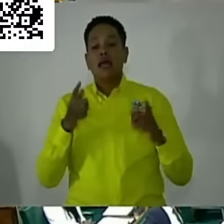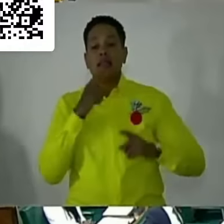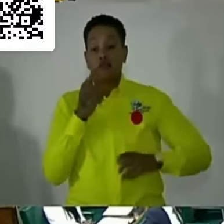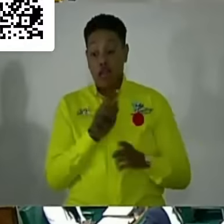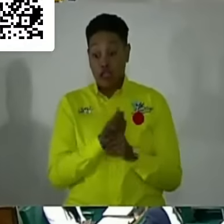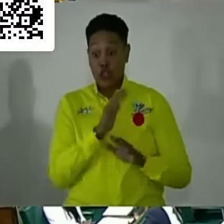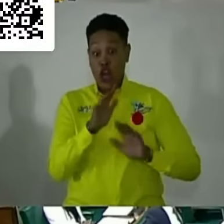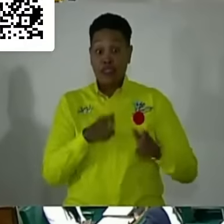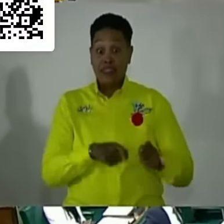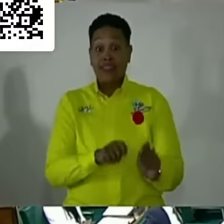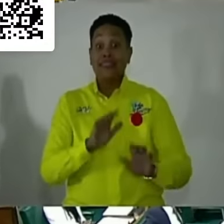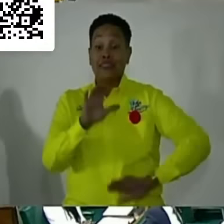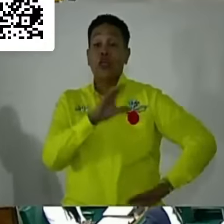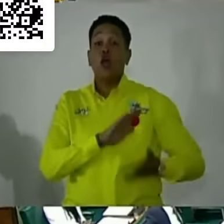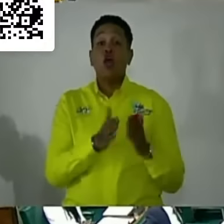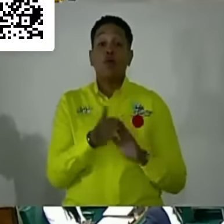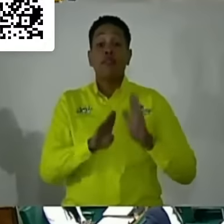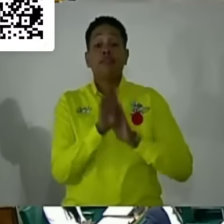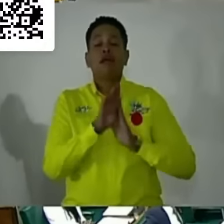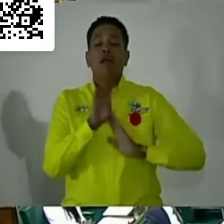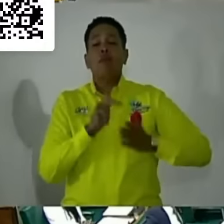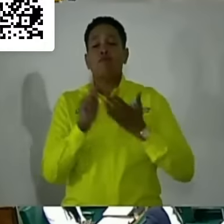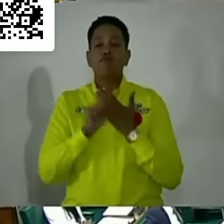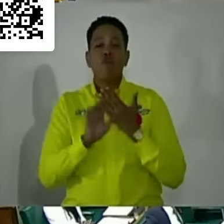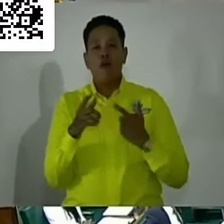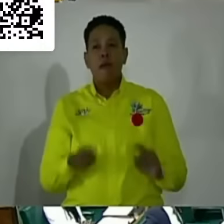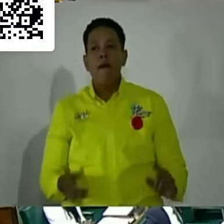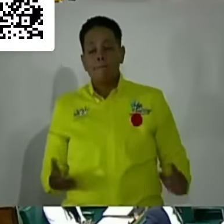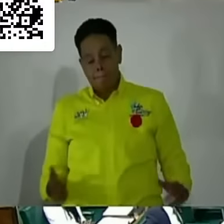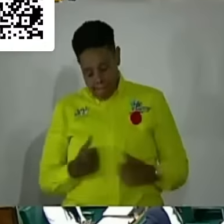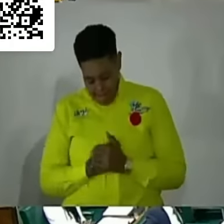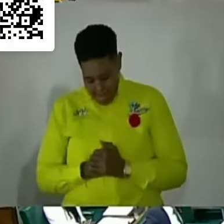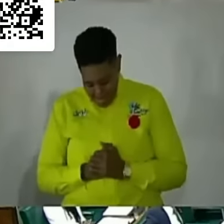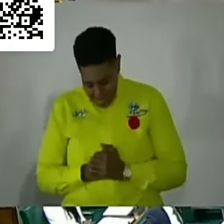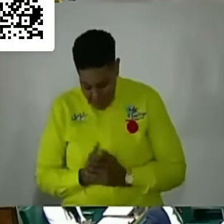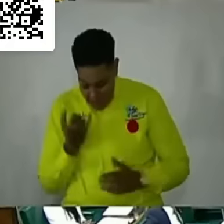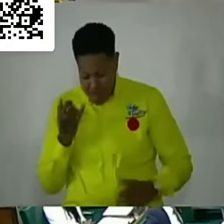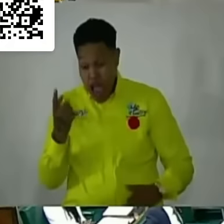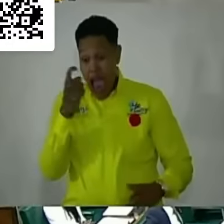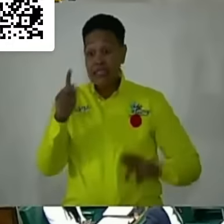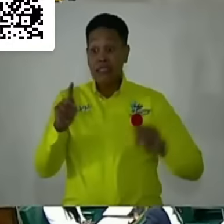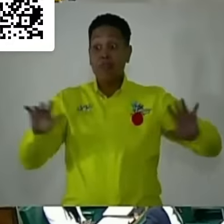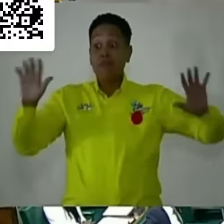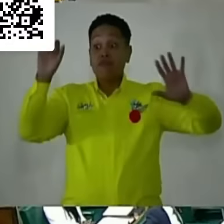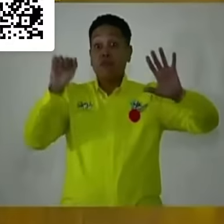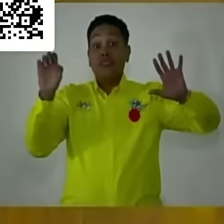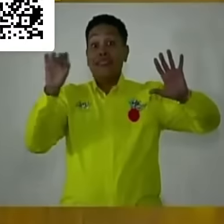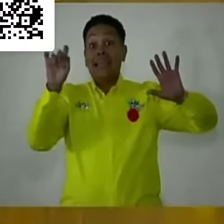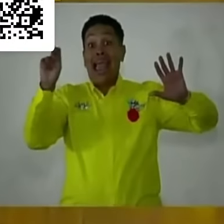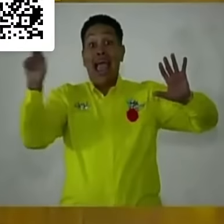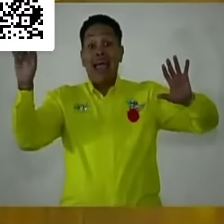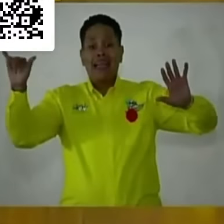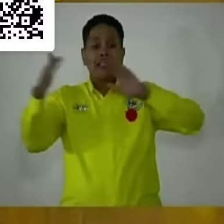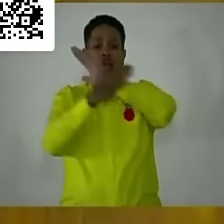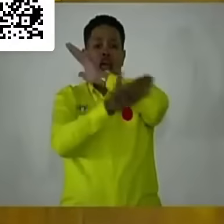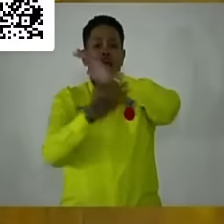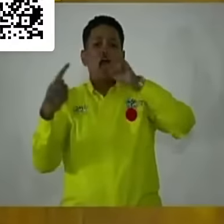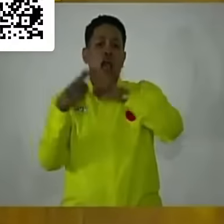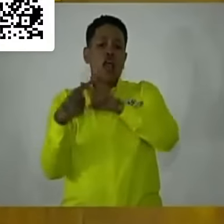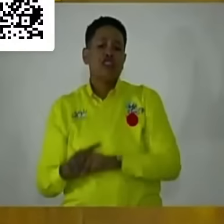Bauxite Mining Community Development Program. If you ask the people of Southeast St. Anne, that's a